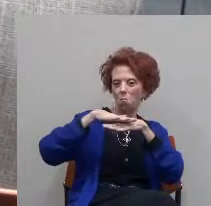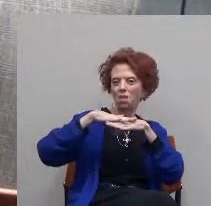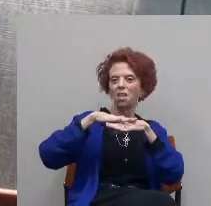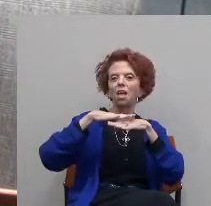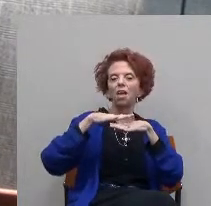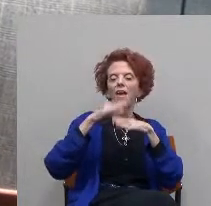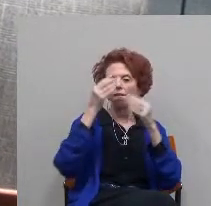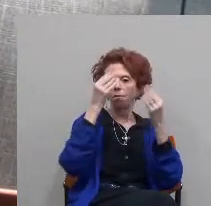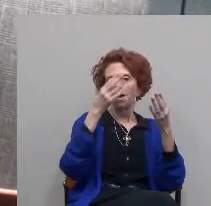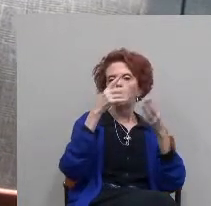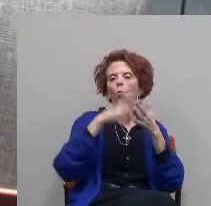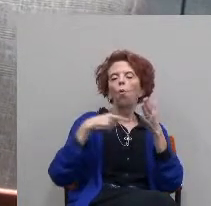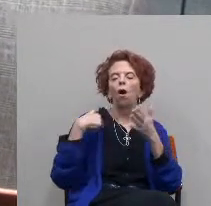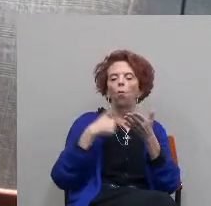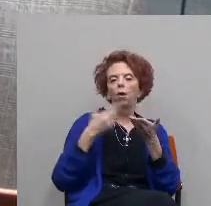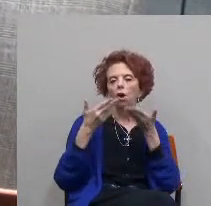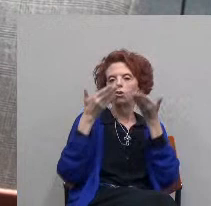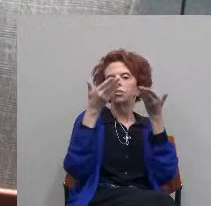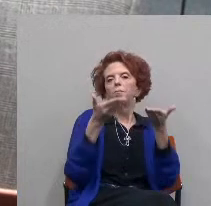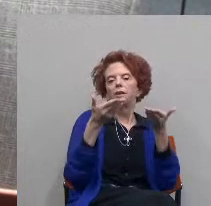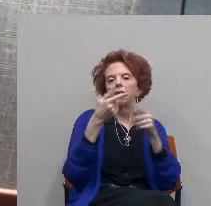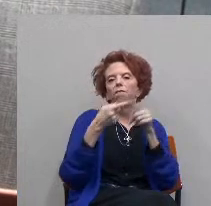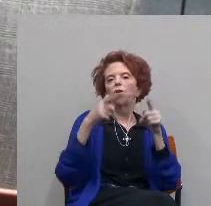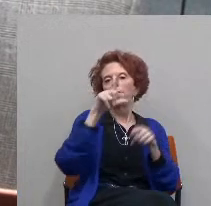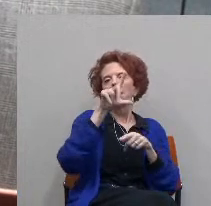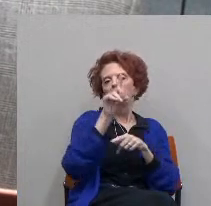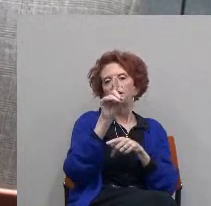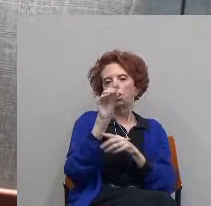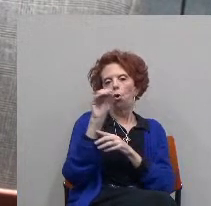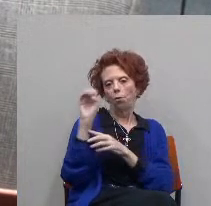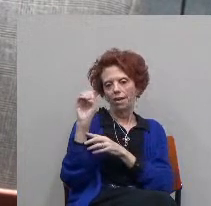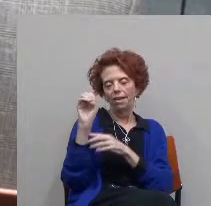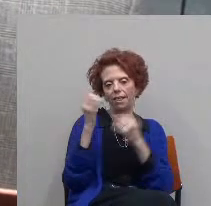information on what we're bringing as a package from the LDOE this year.